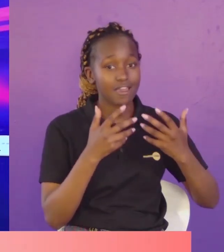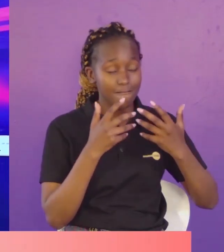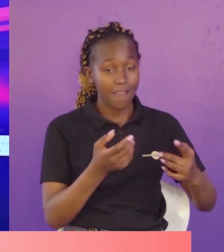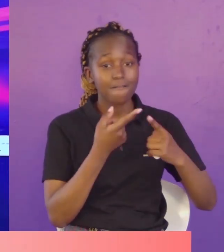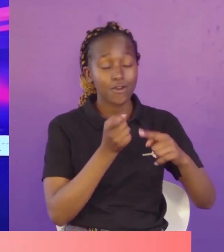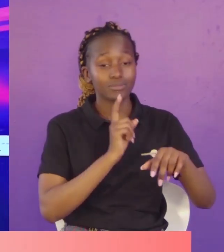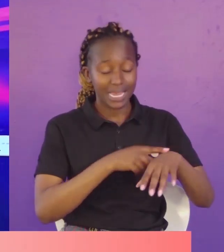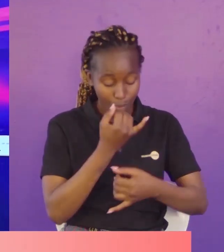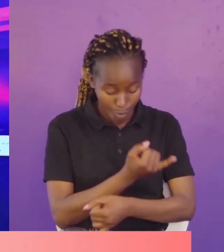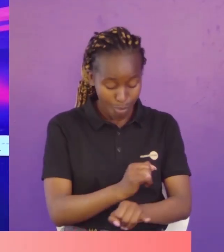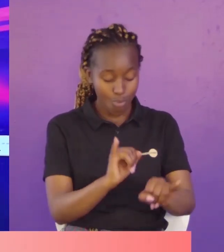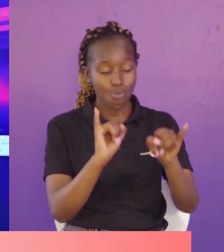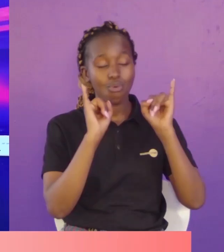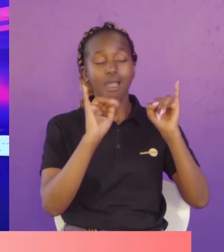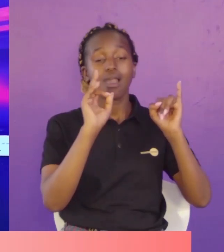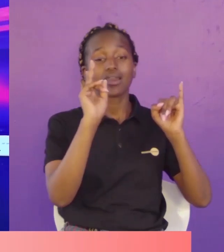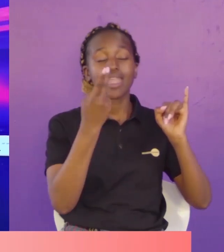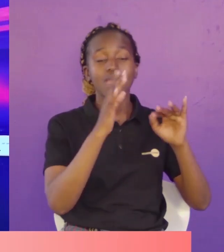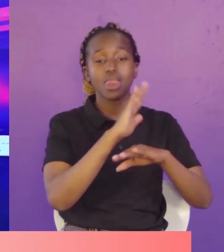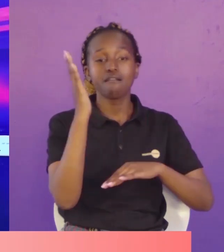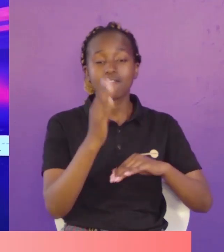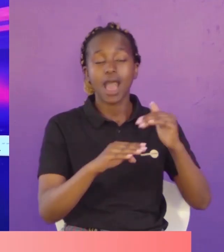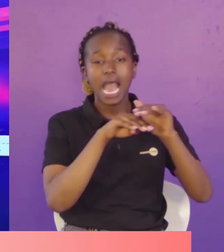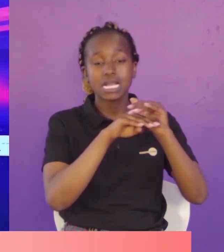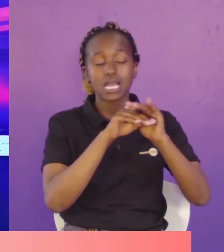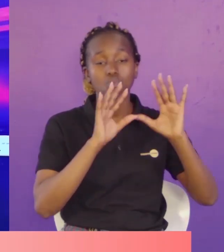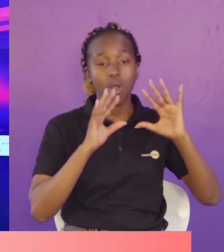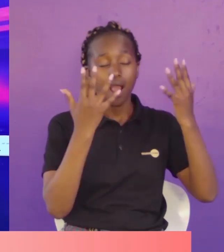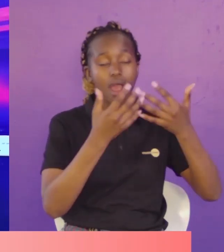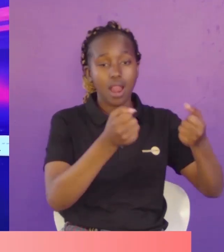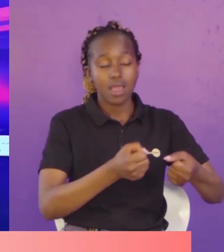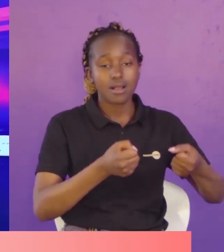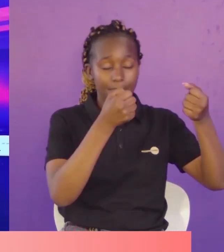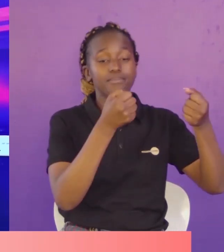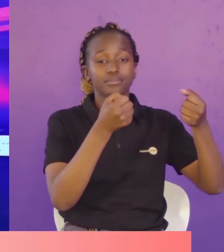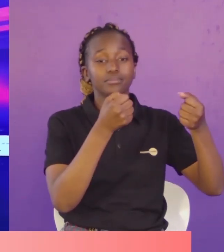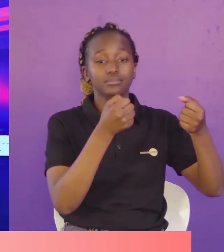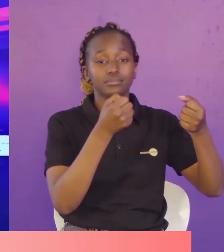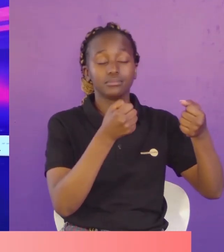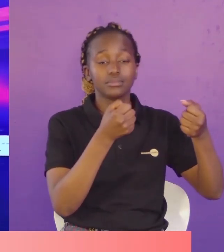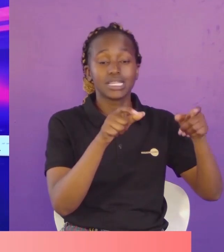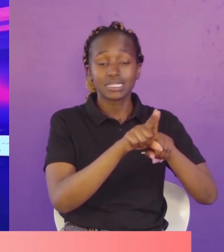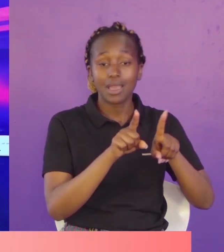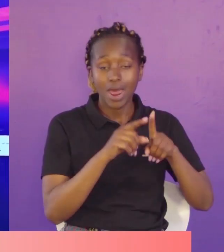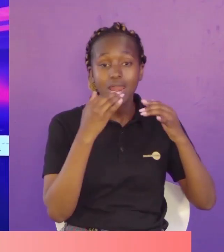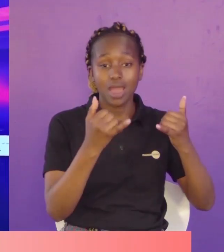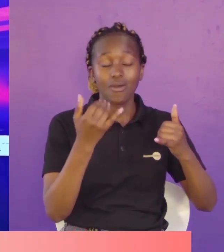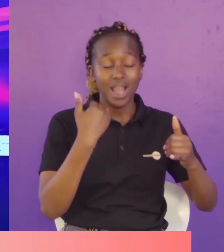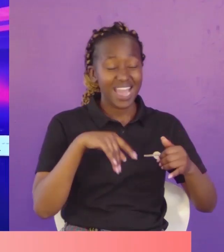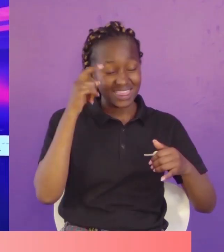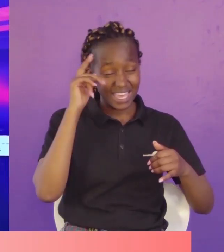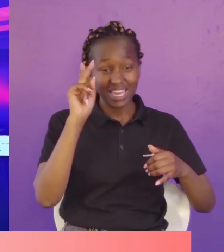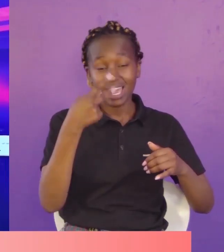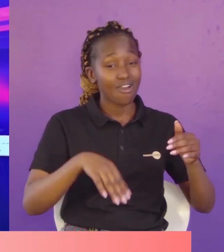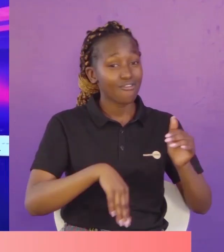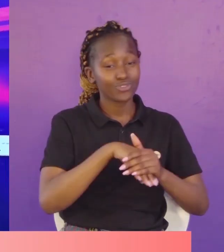independence, Kenya has never qualified for the World Cup because at some point Kenyan football was so low, and